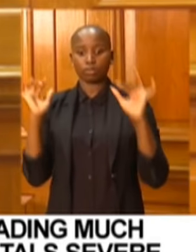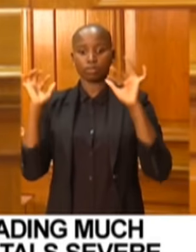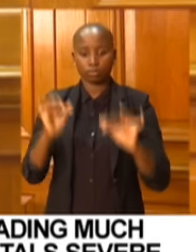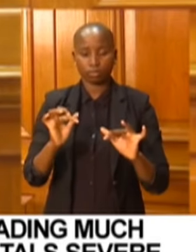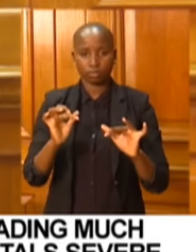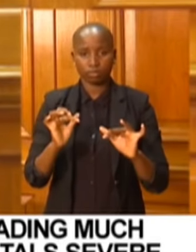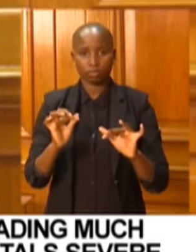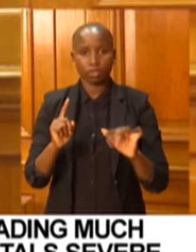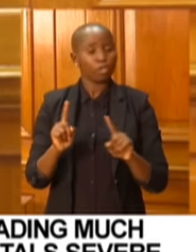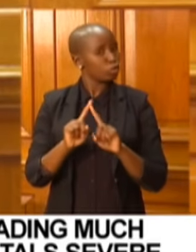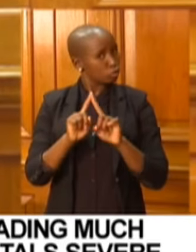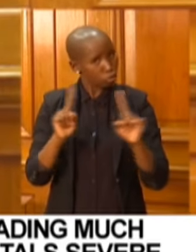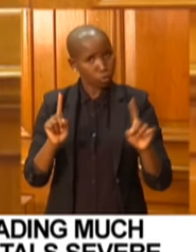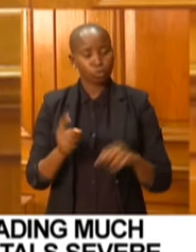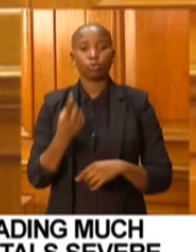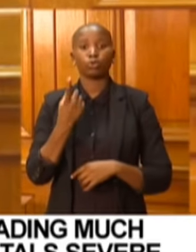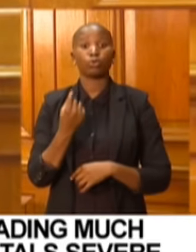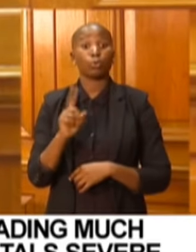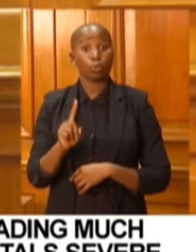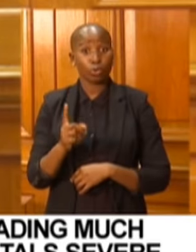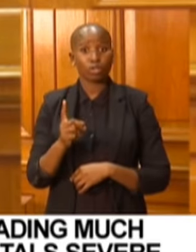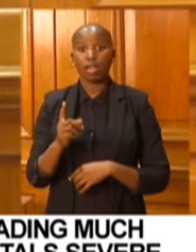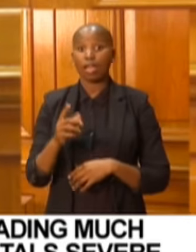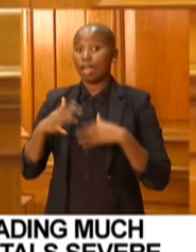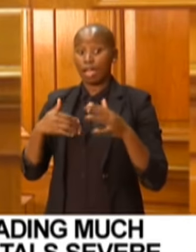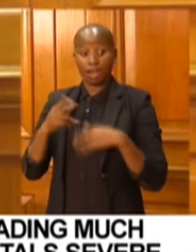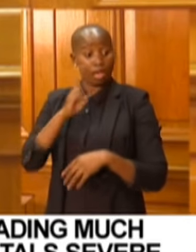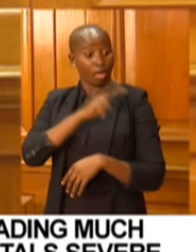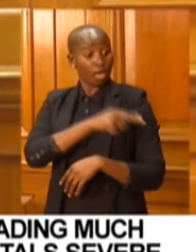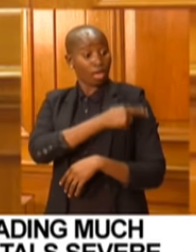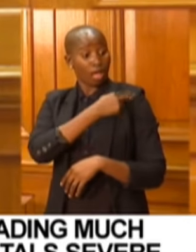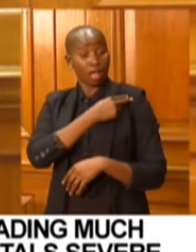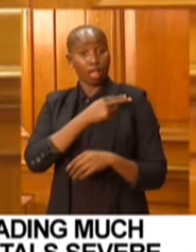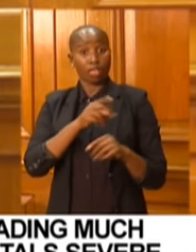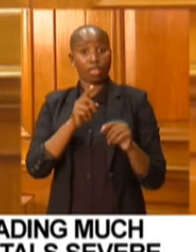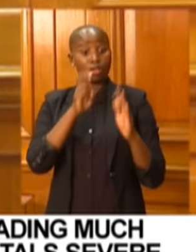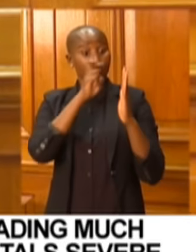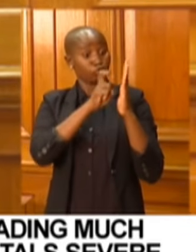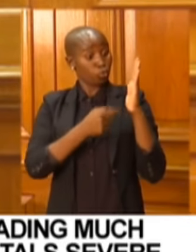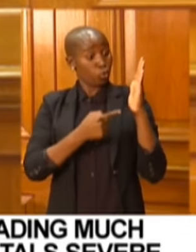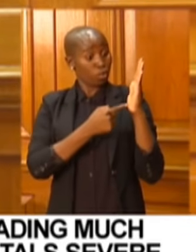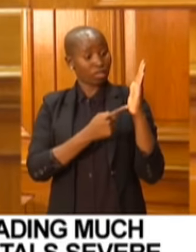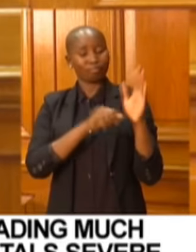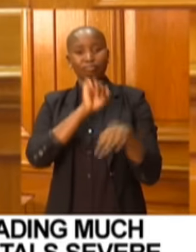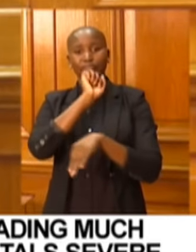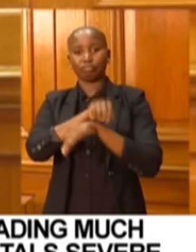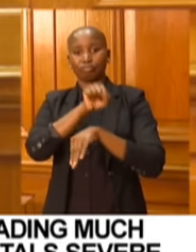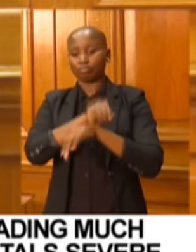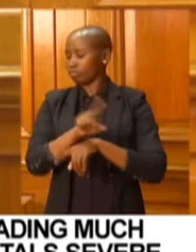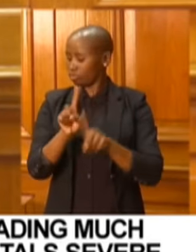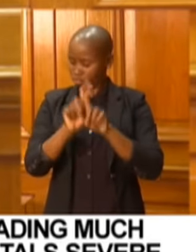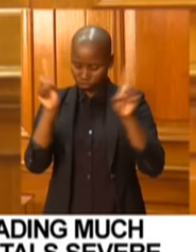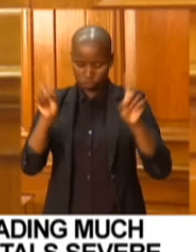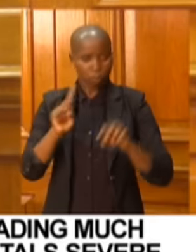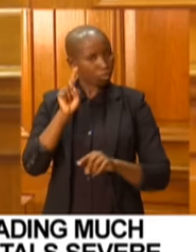We must not let up on any of the health protocols that we've been talking